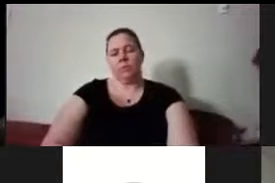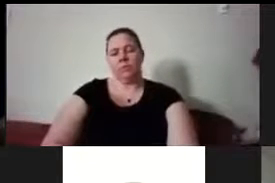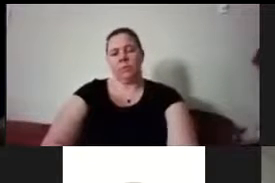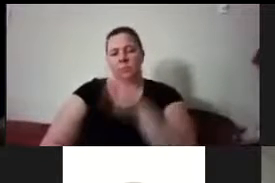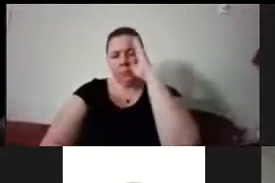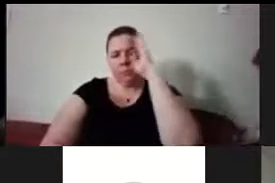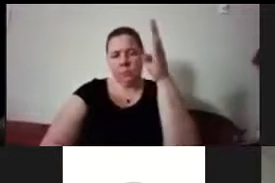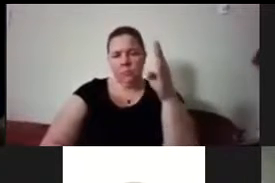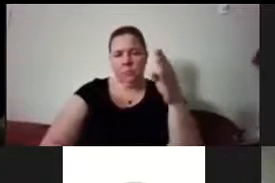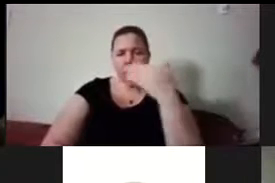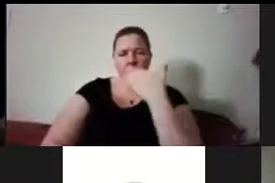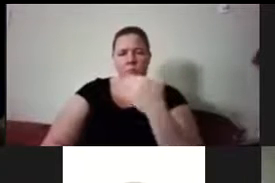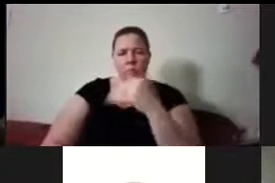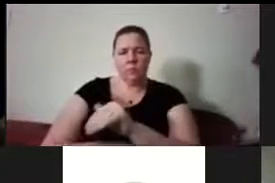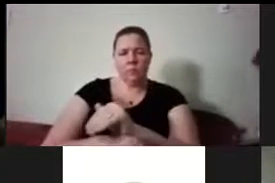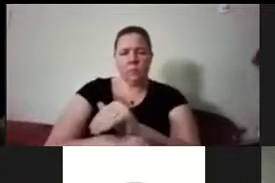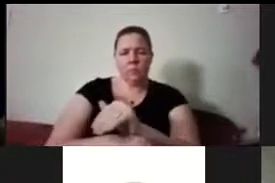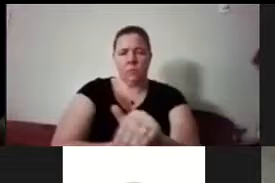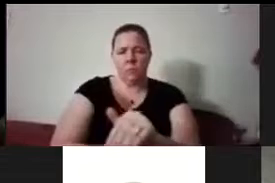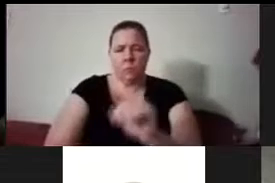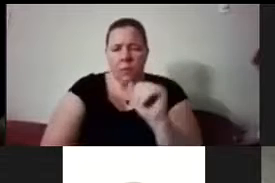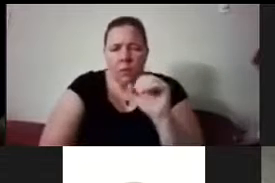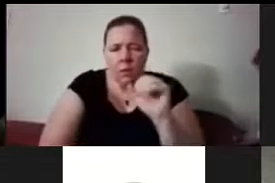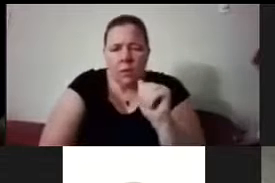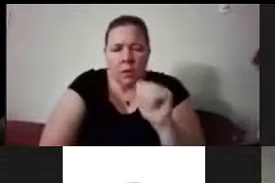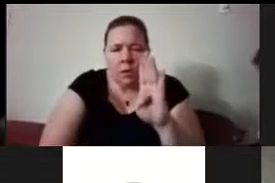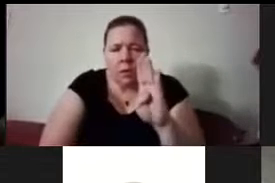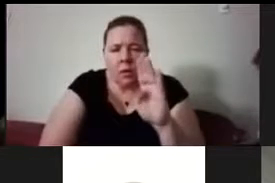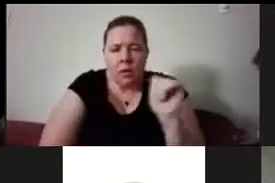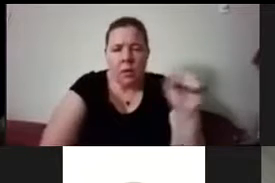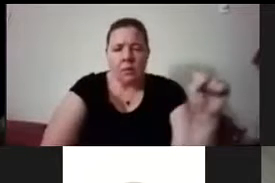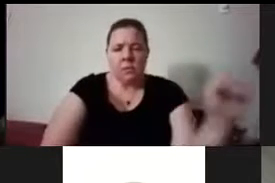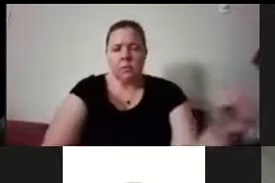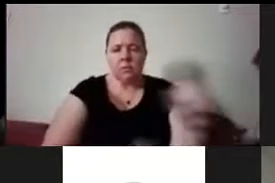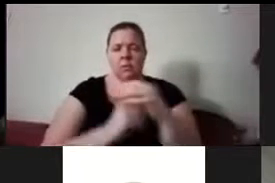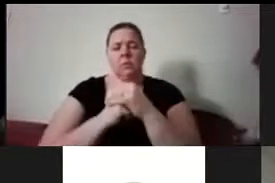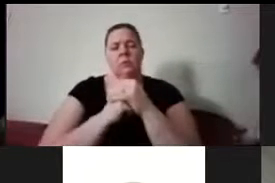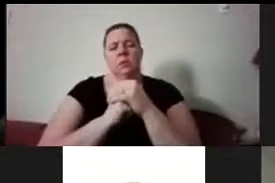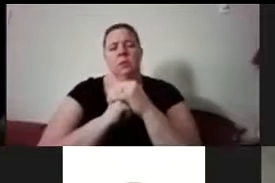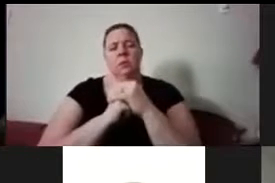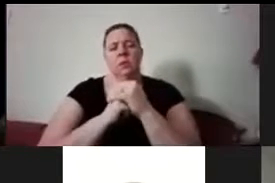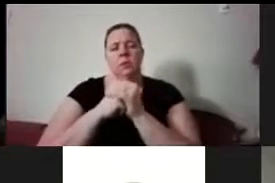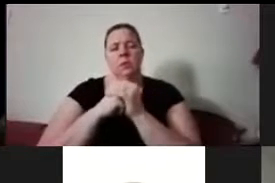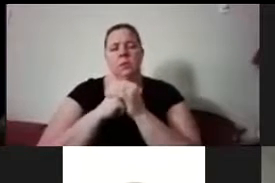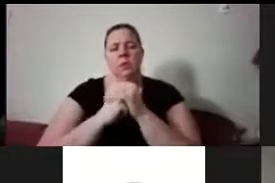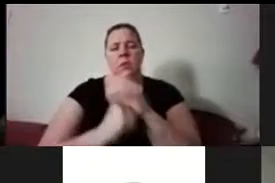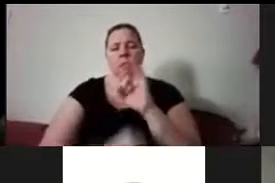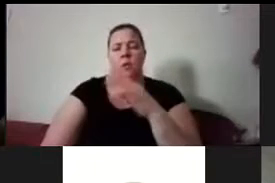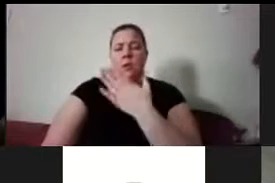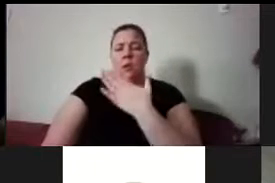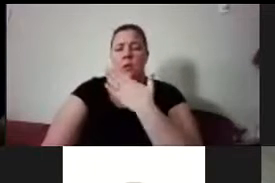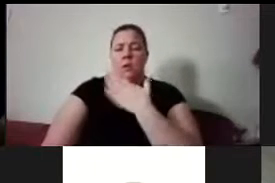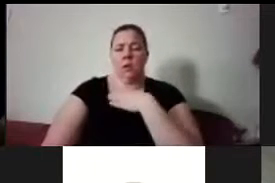Hello, good evening. Good evening, sir. How you doing? I'm very good. To have you Now, a friend of mine in